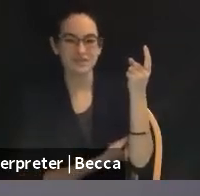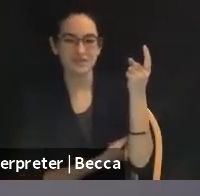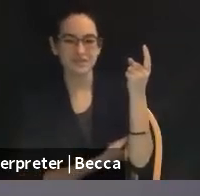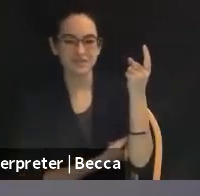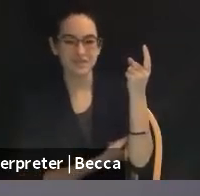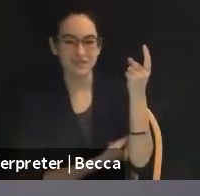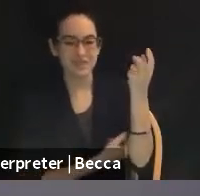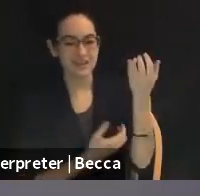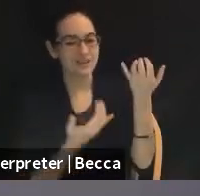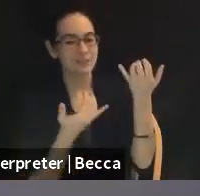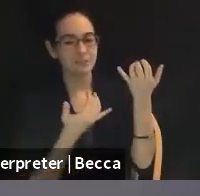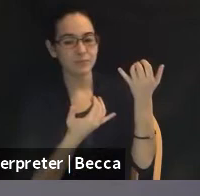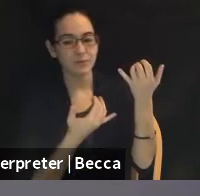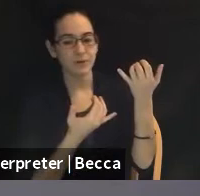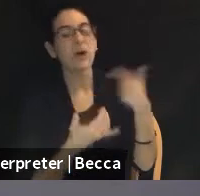God, I trust you.